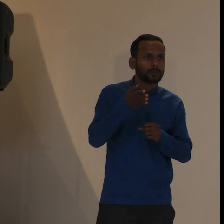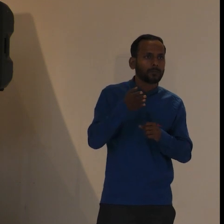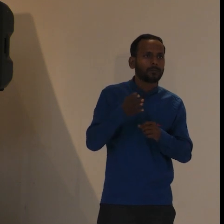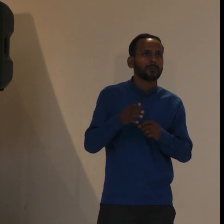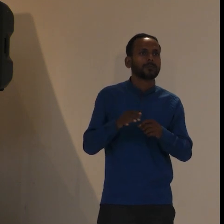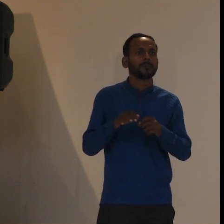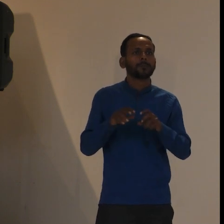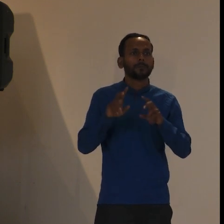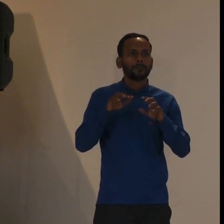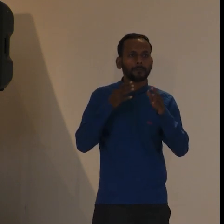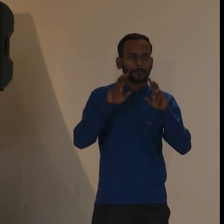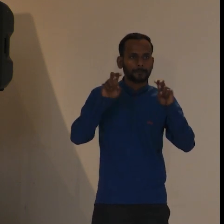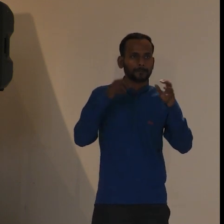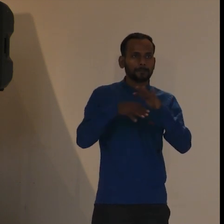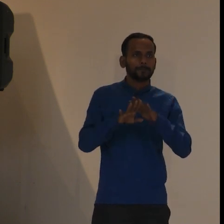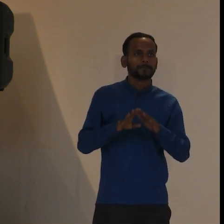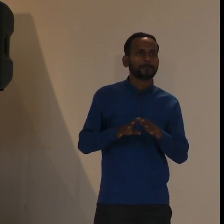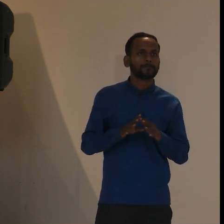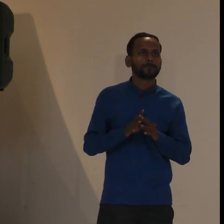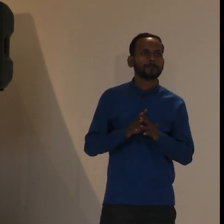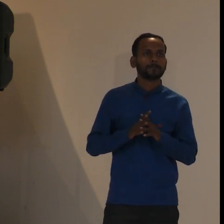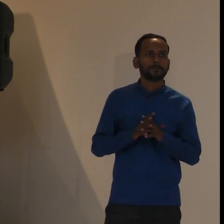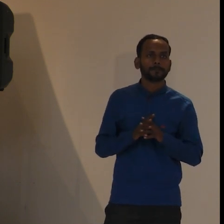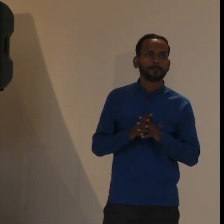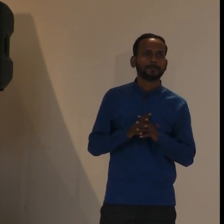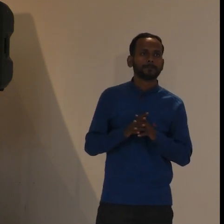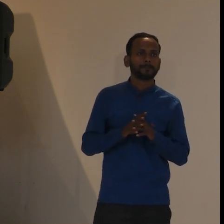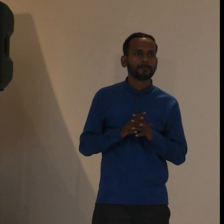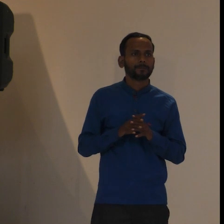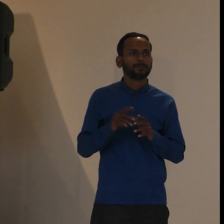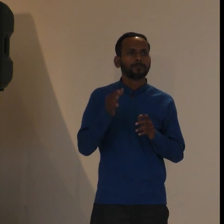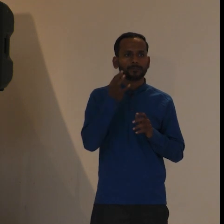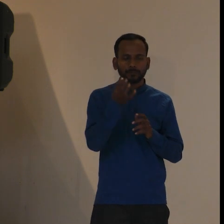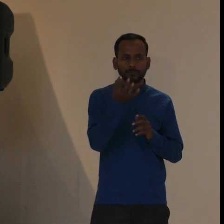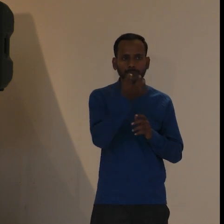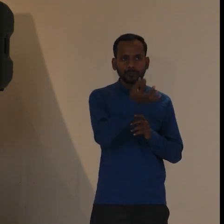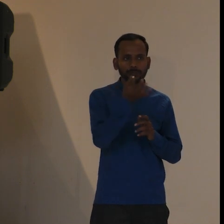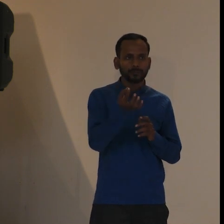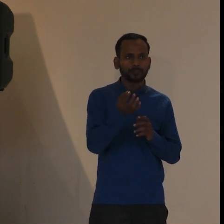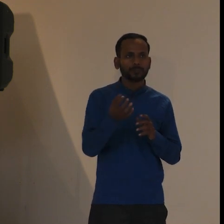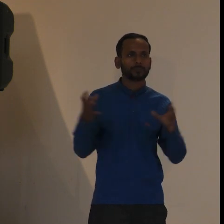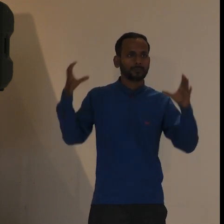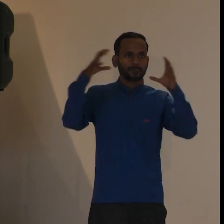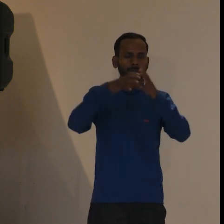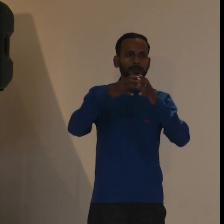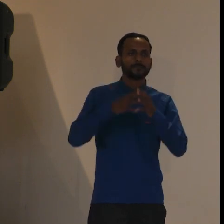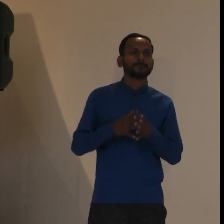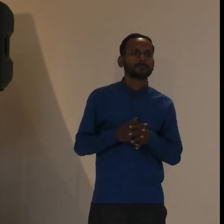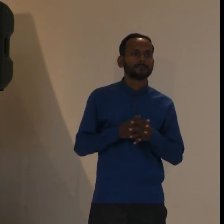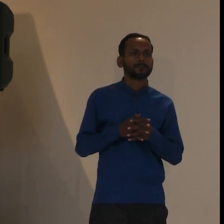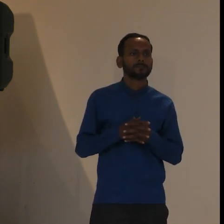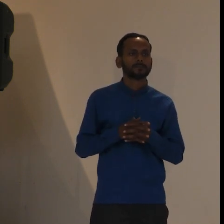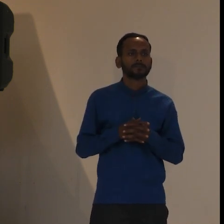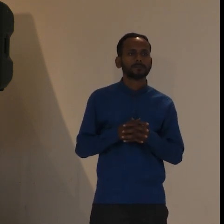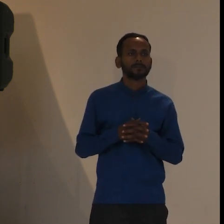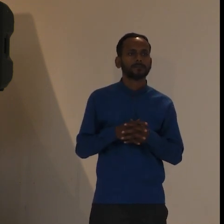suppress certain things. So in your presentation in the museum, or in your future podcast, would you be able to